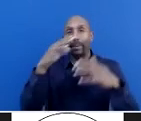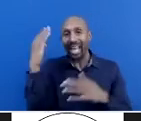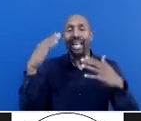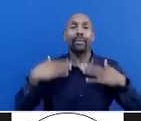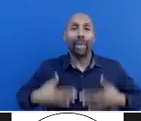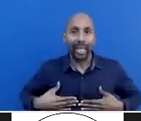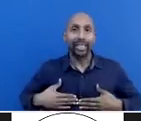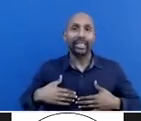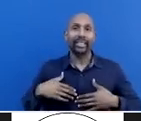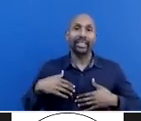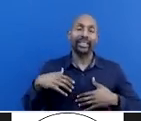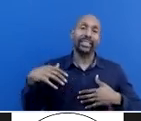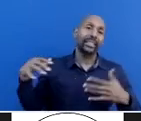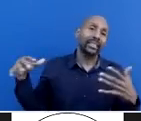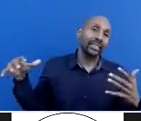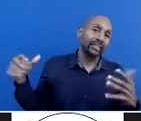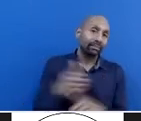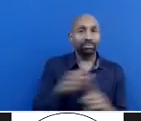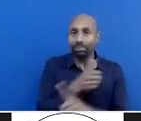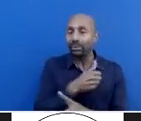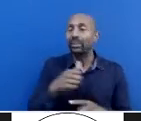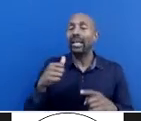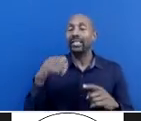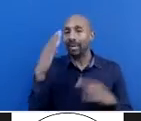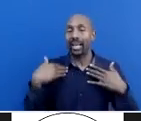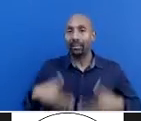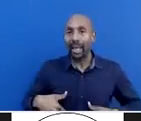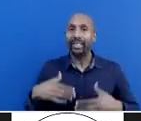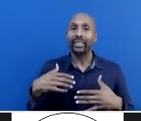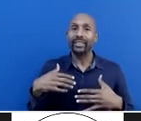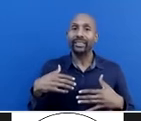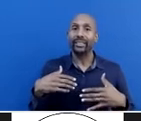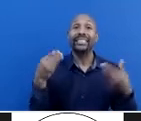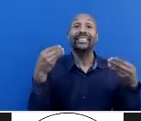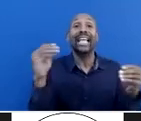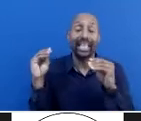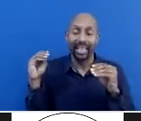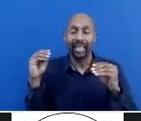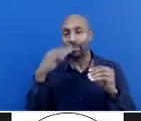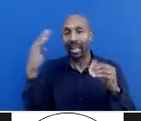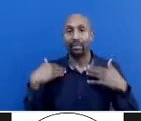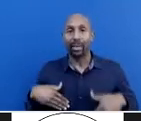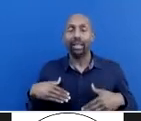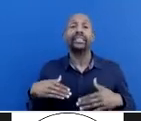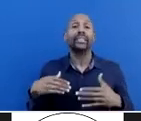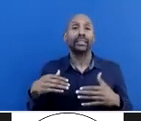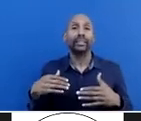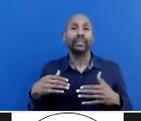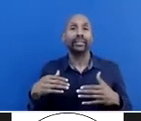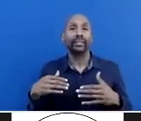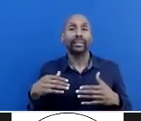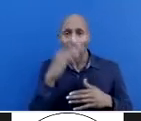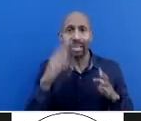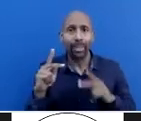time. A people who have tapped spiritual and cultural